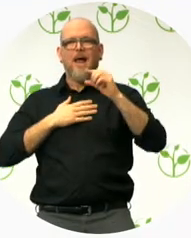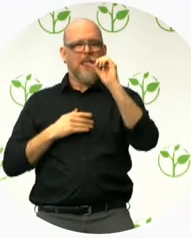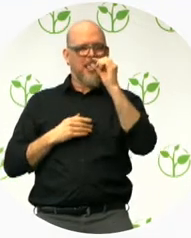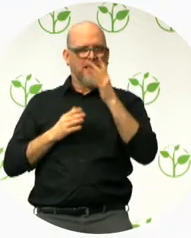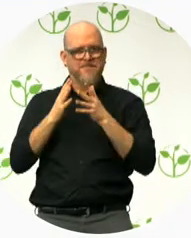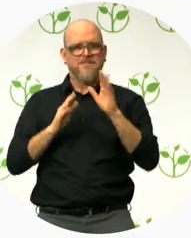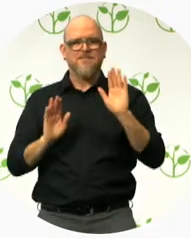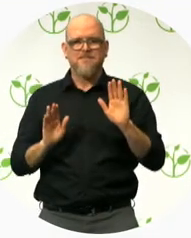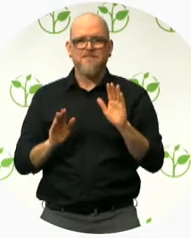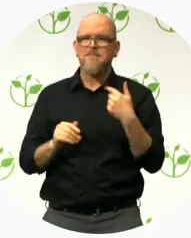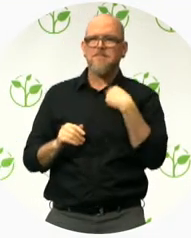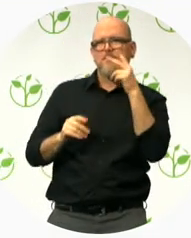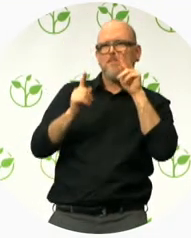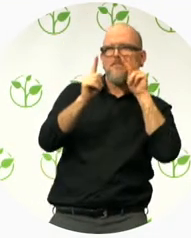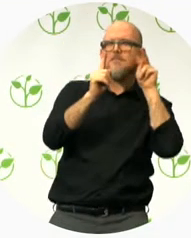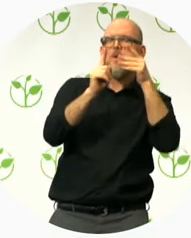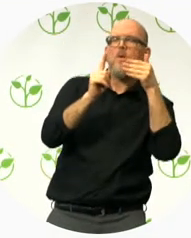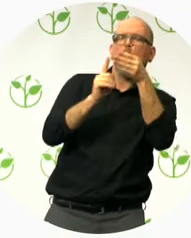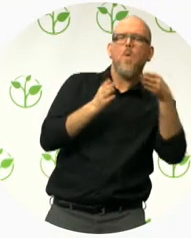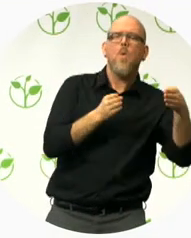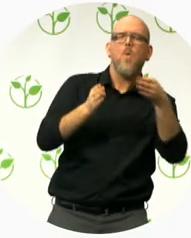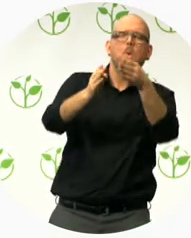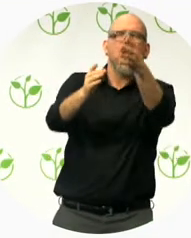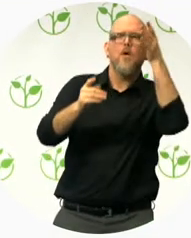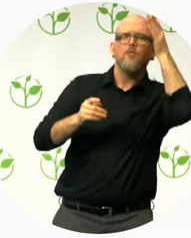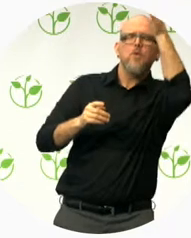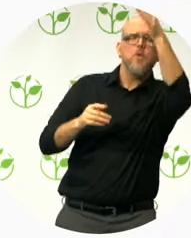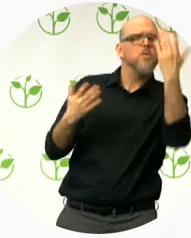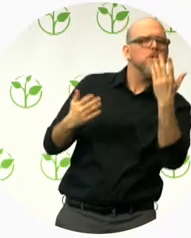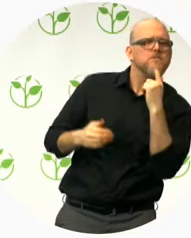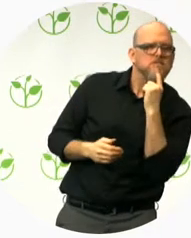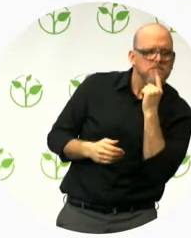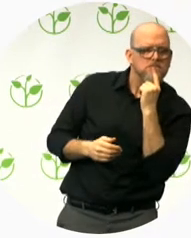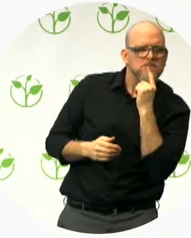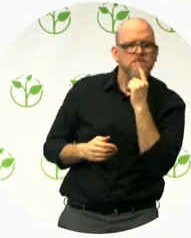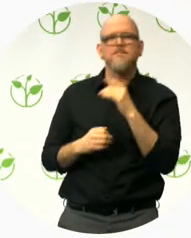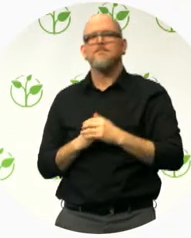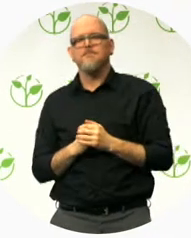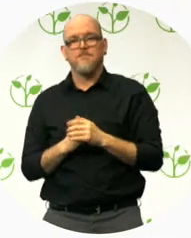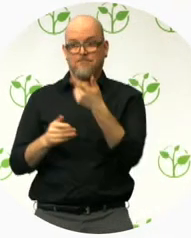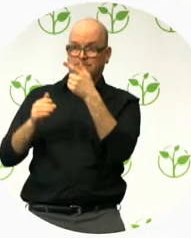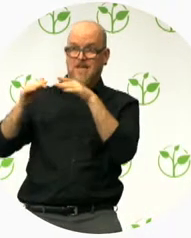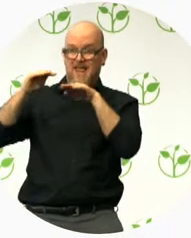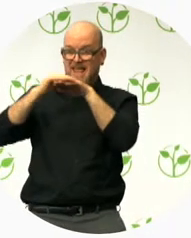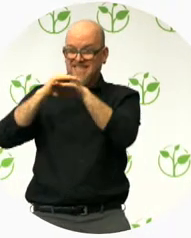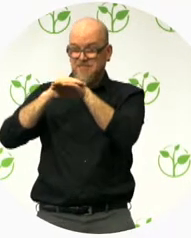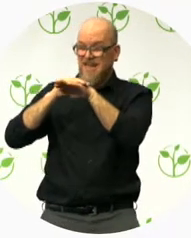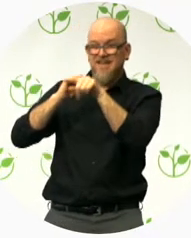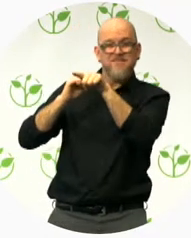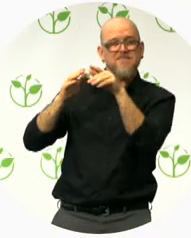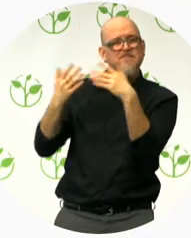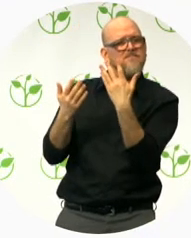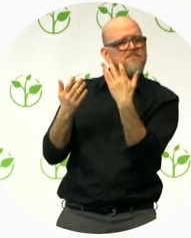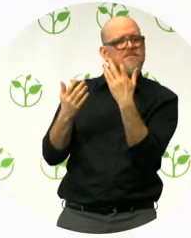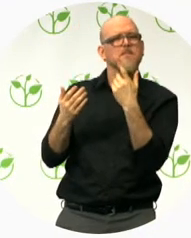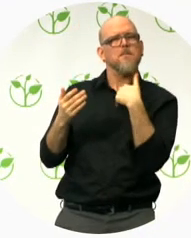As I said, accessibility deserves greater attention in the international agendas. It is important to have